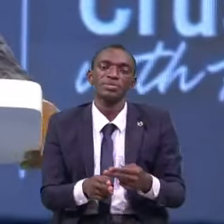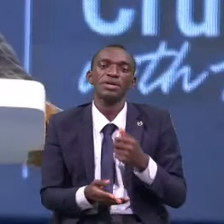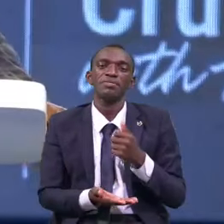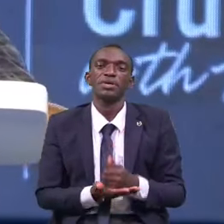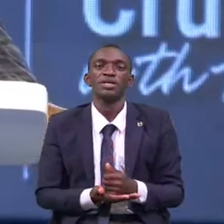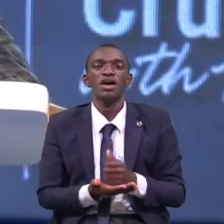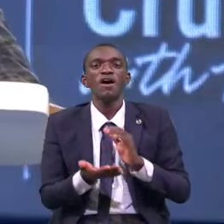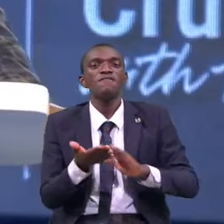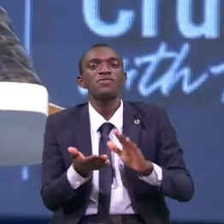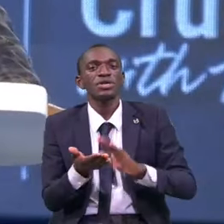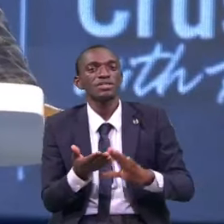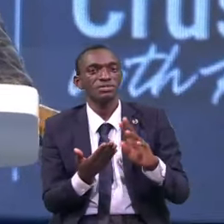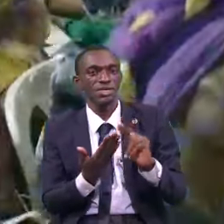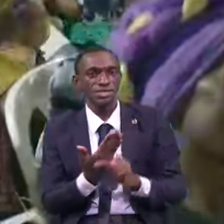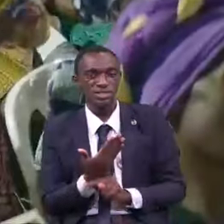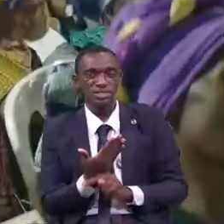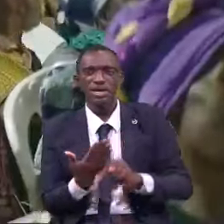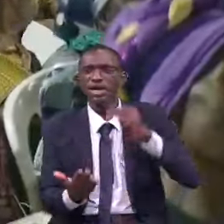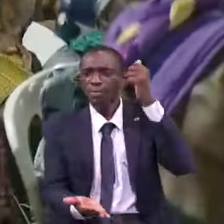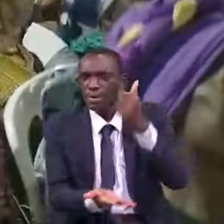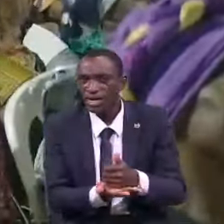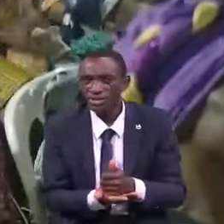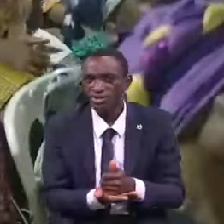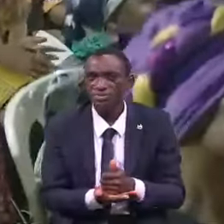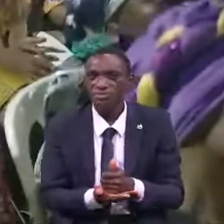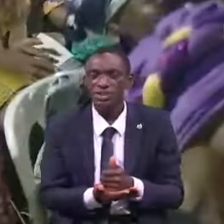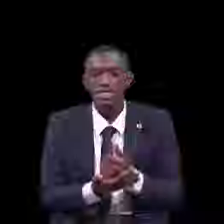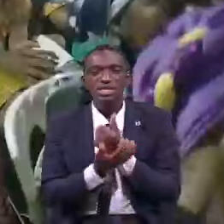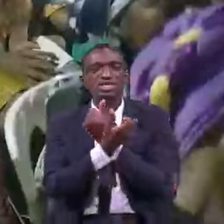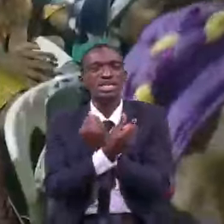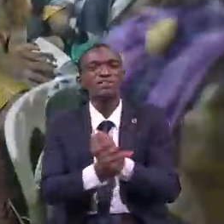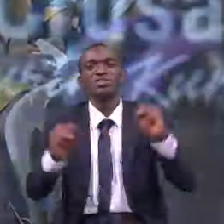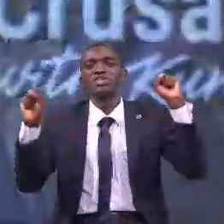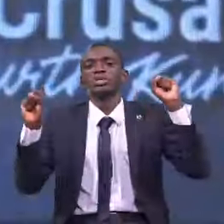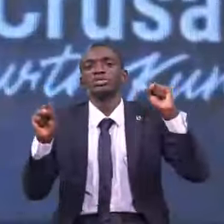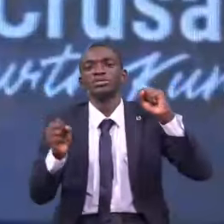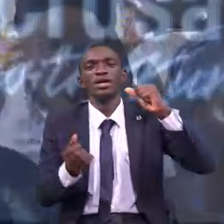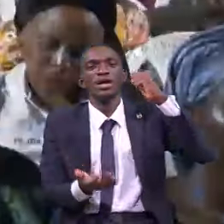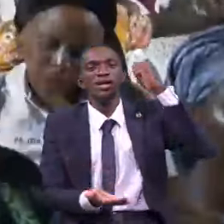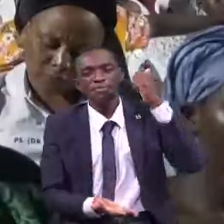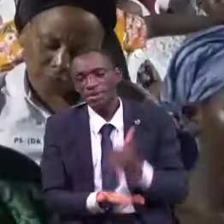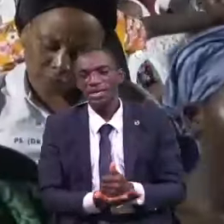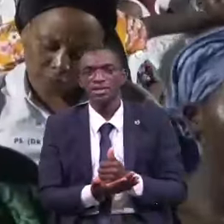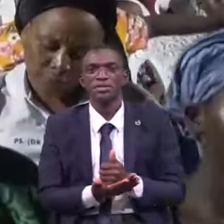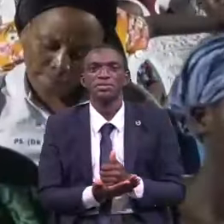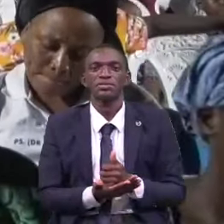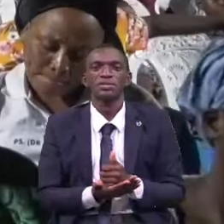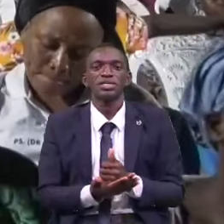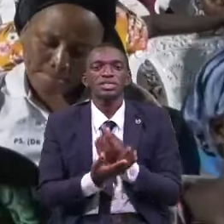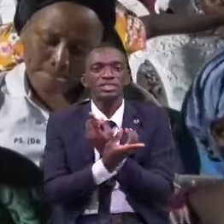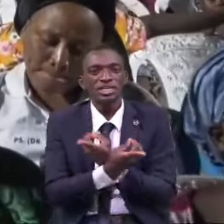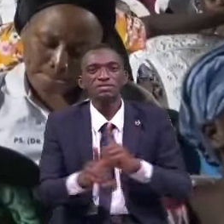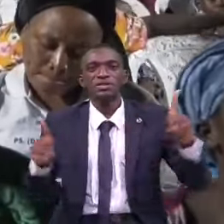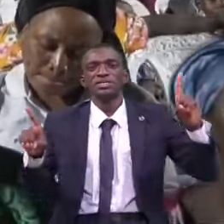Forgiveness. Le pardon. Amen. Amen. Salvation. Le salut. Amen. Amen.